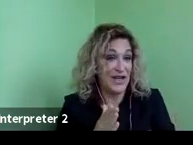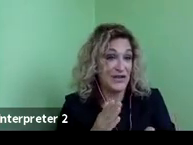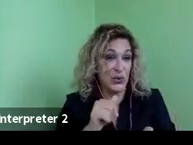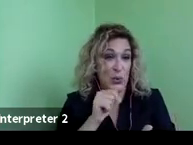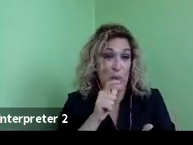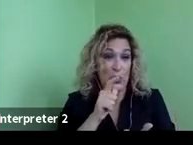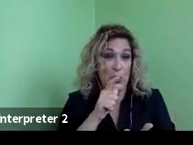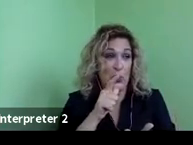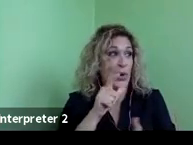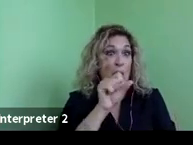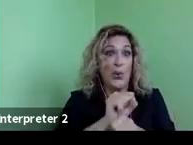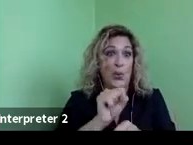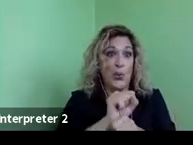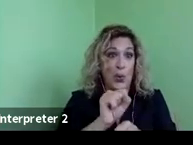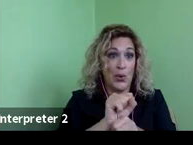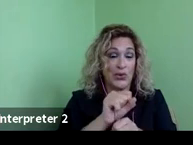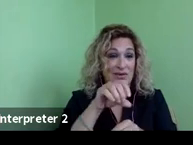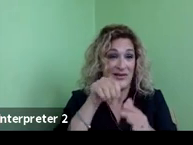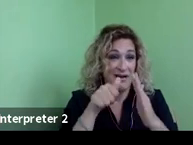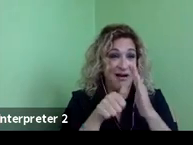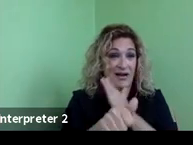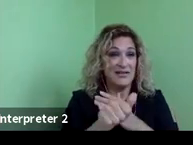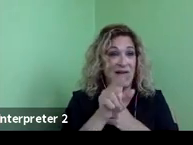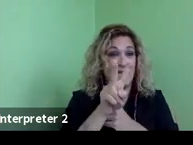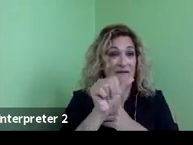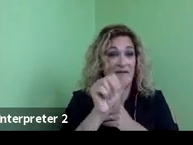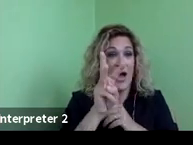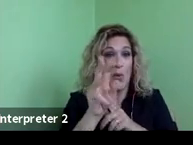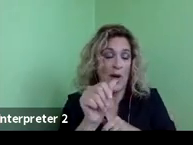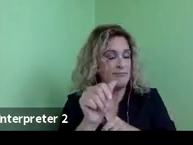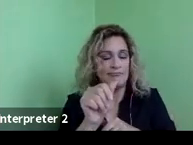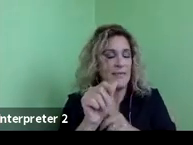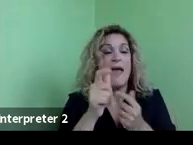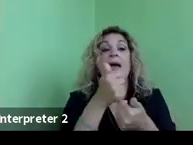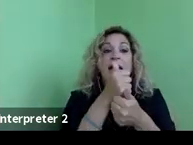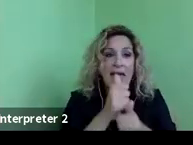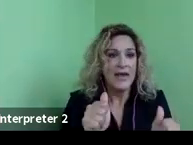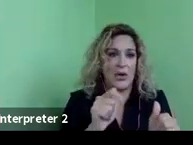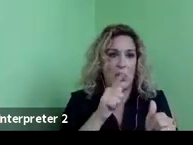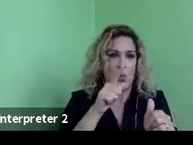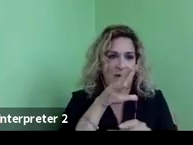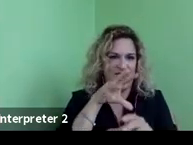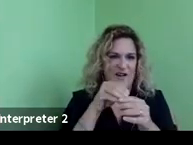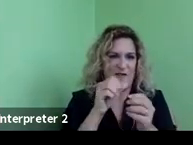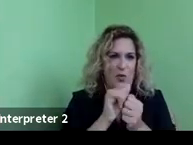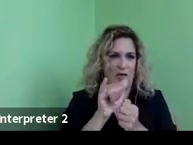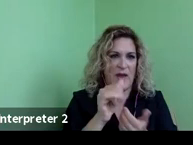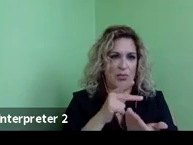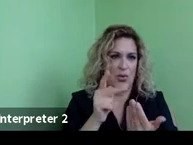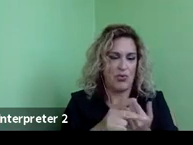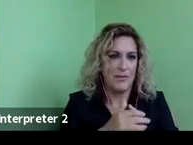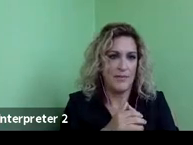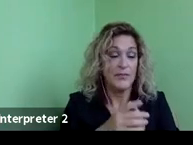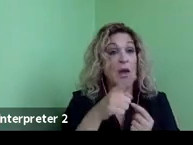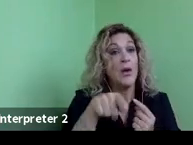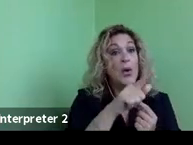program, everybody who works within that program. So all survivors coming to your program for help are protected. It applies to everyone